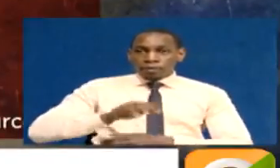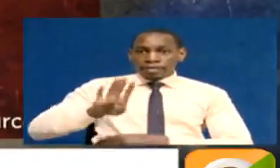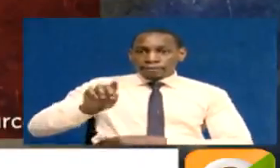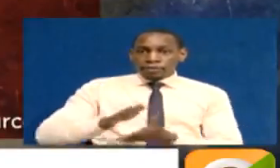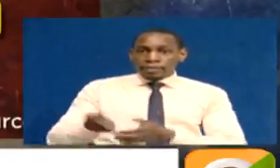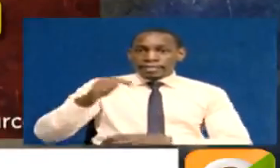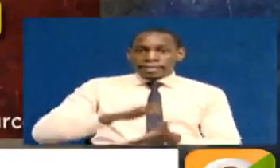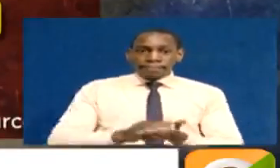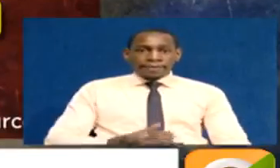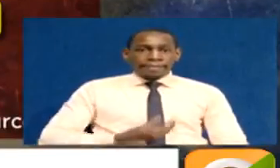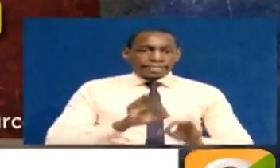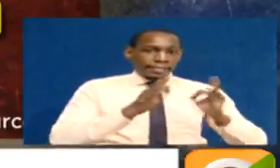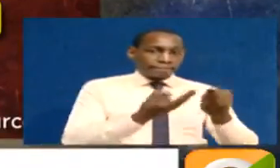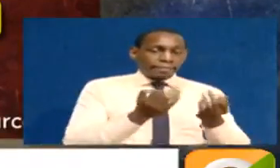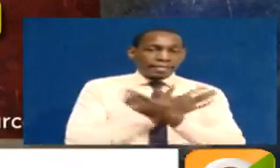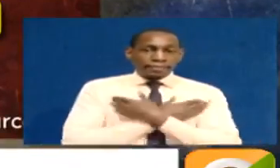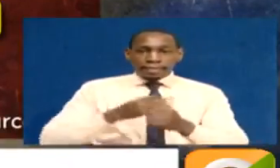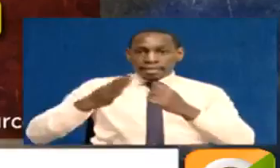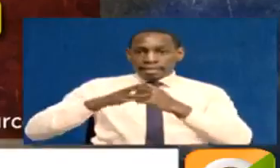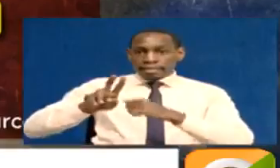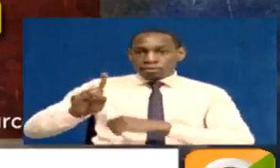94,241 came to visit family and friends,